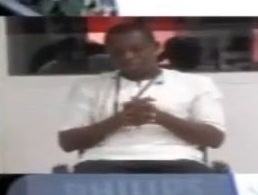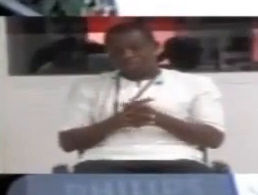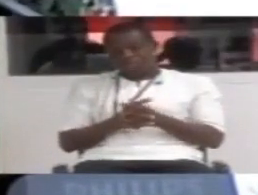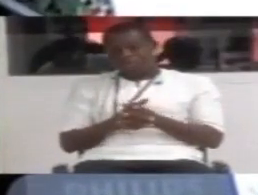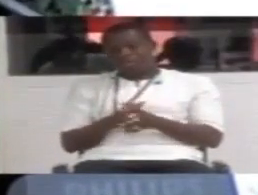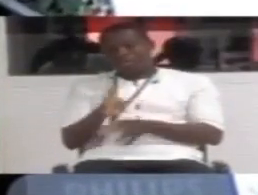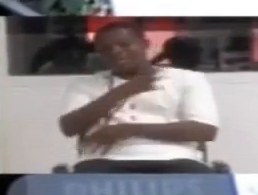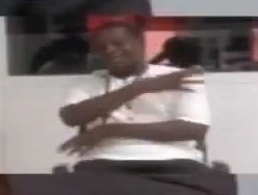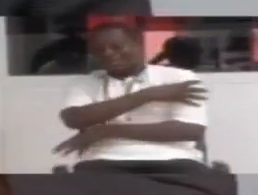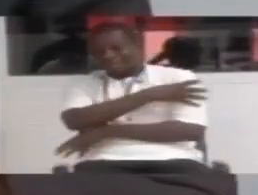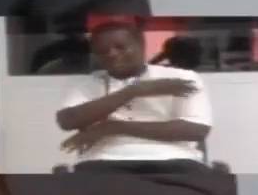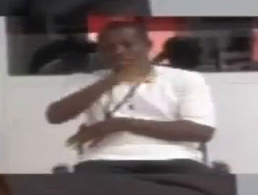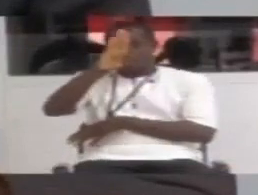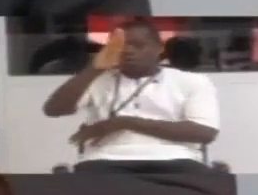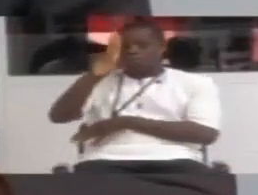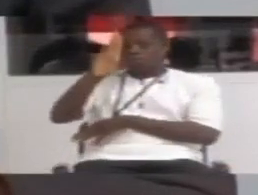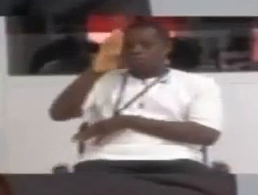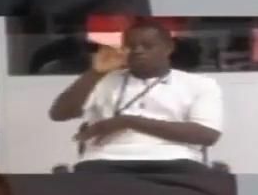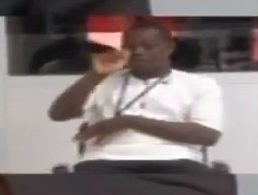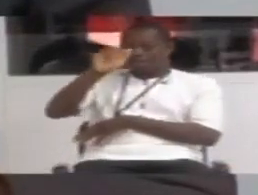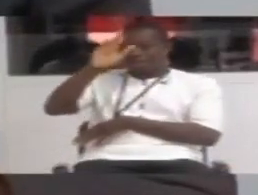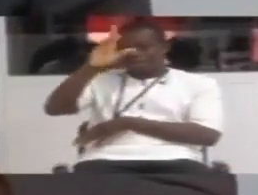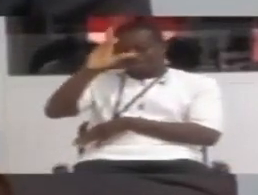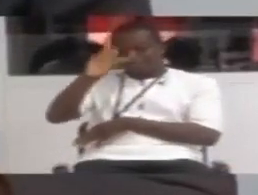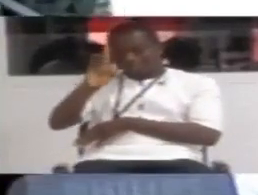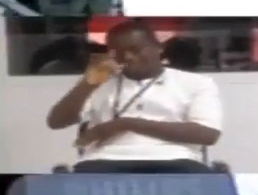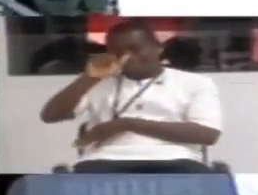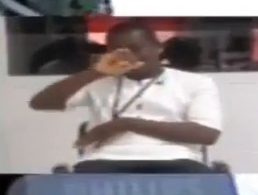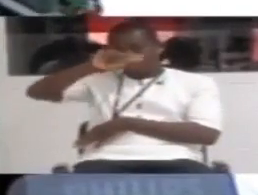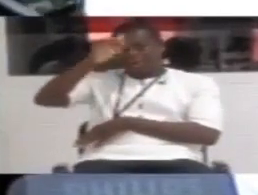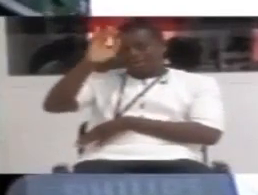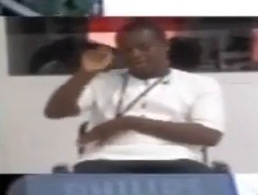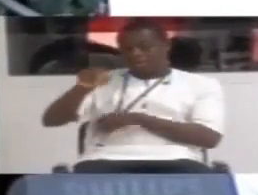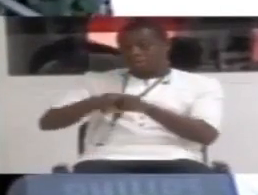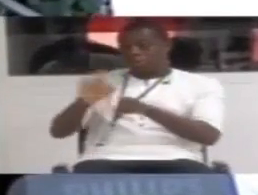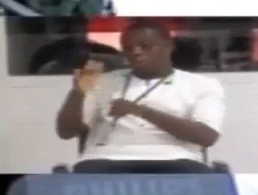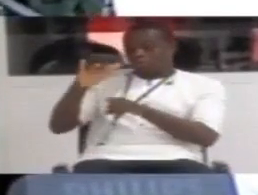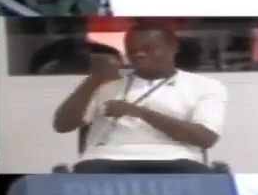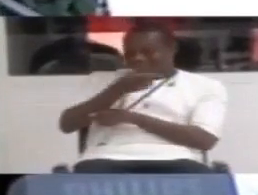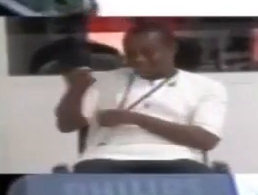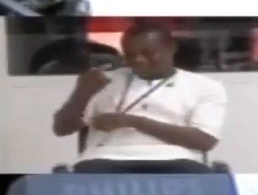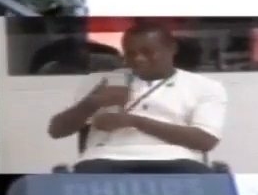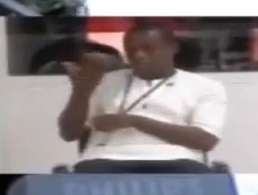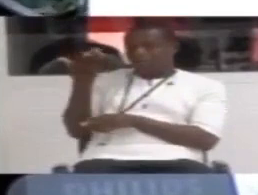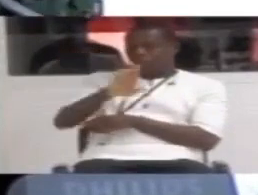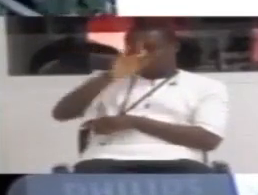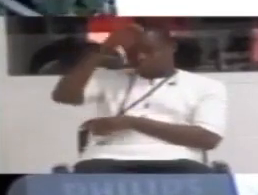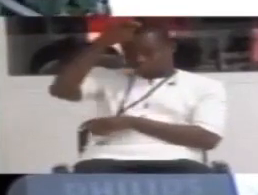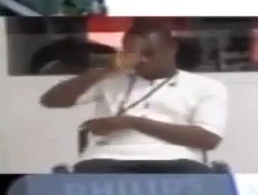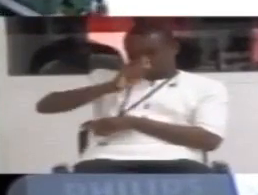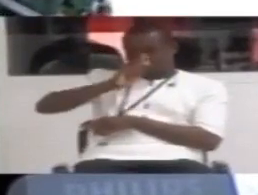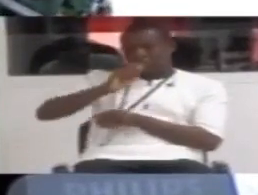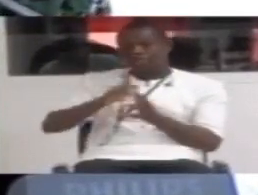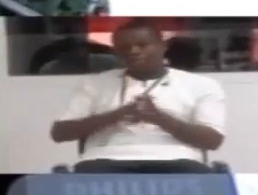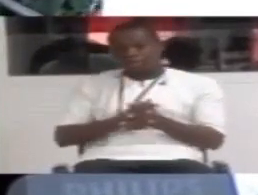Badji, Buba Badji. Staff Sergeant Buba Badji. Those are ñoñu ci police bi lañ joggé won. Those were from the police.